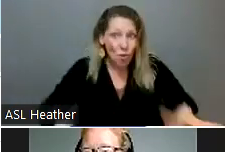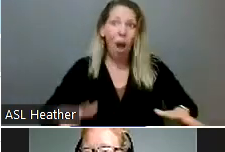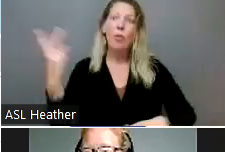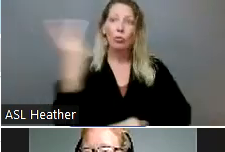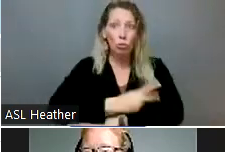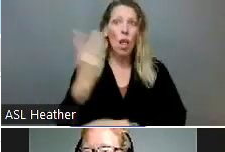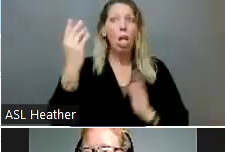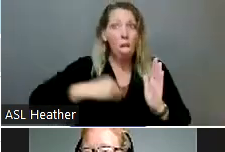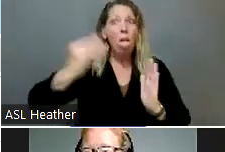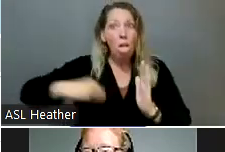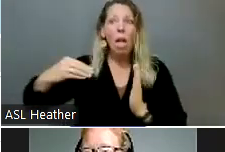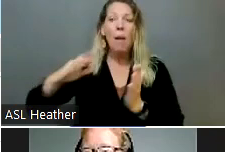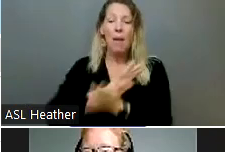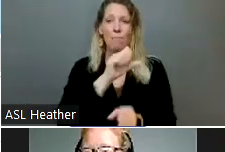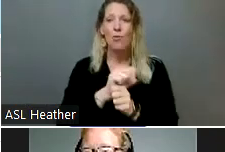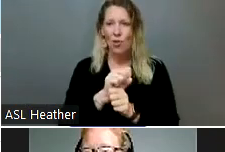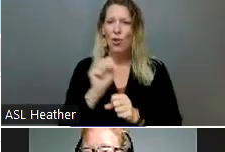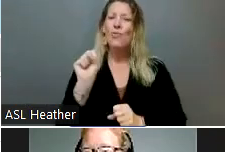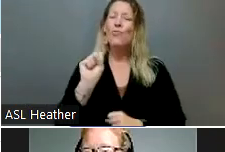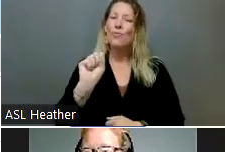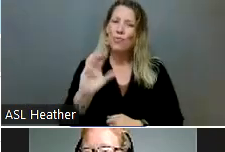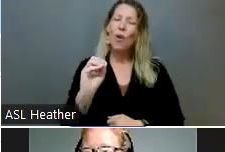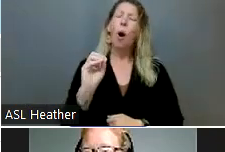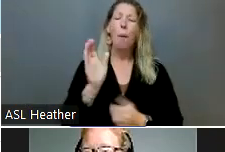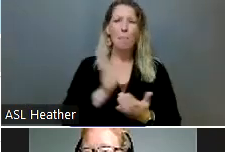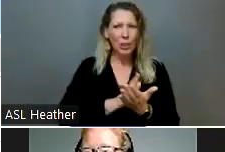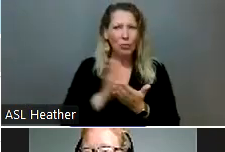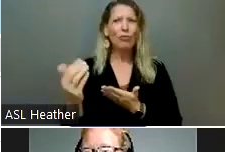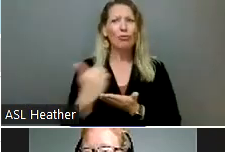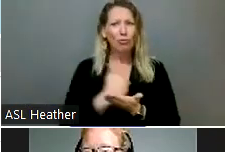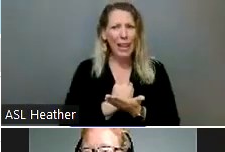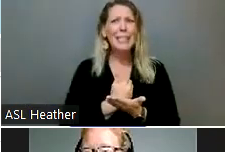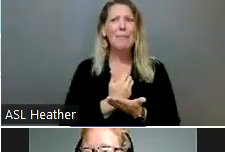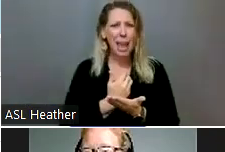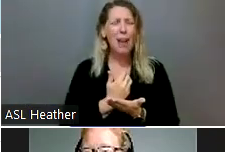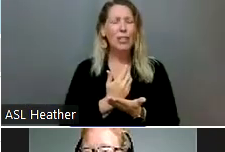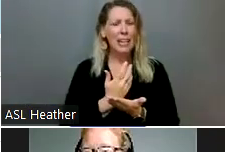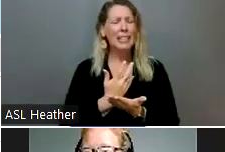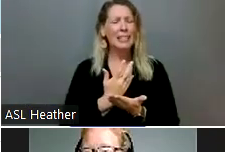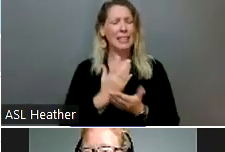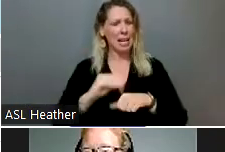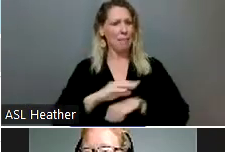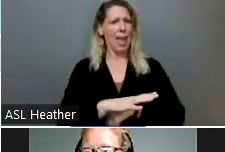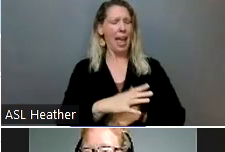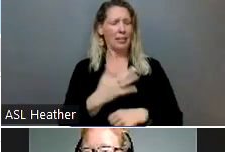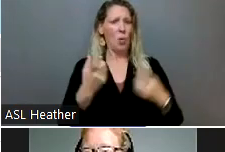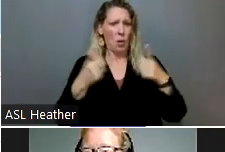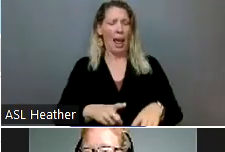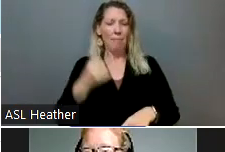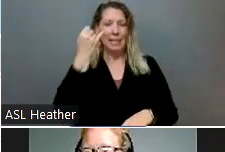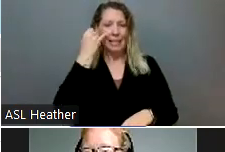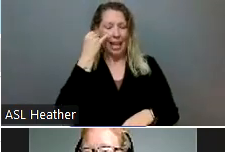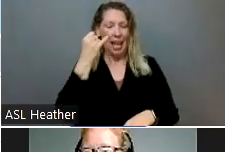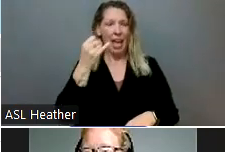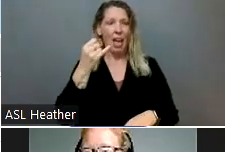paperwork. Being really transparent about the impact of what's going to happen if we take the full 2 days to fill